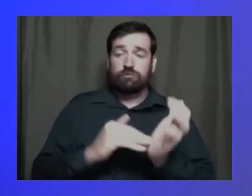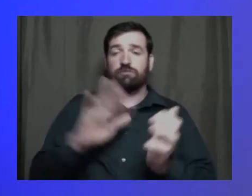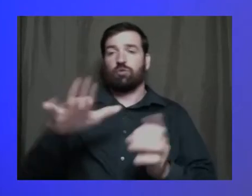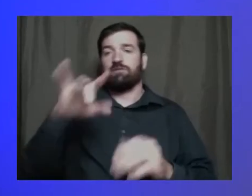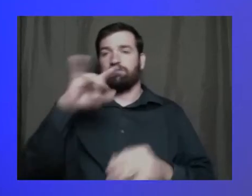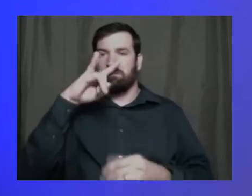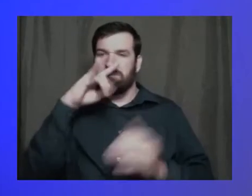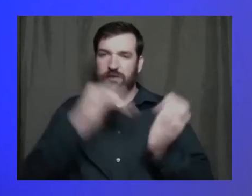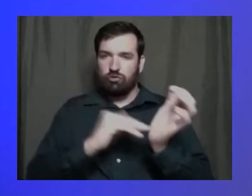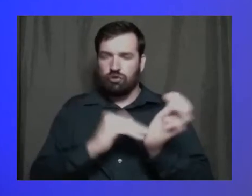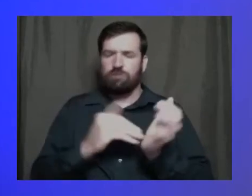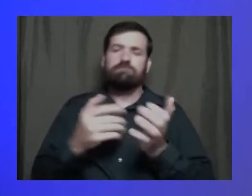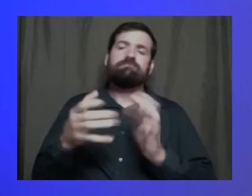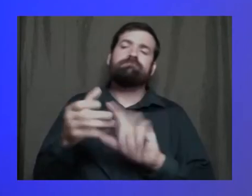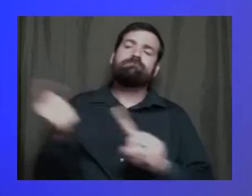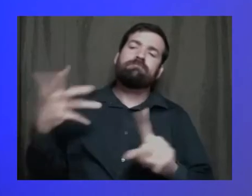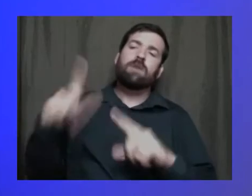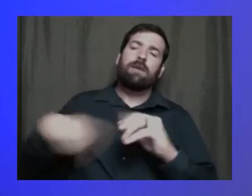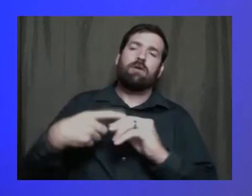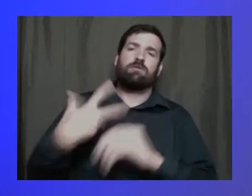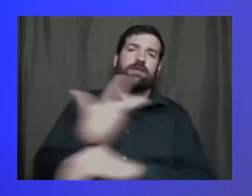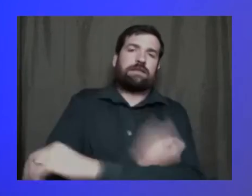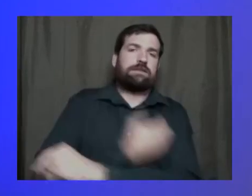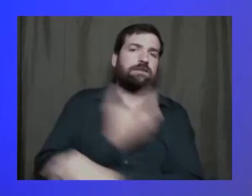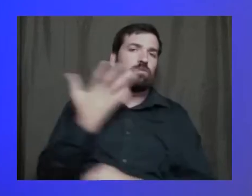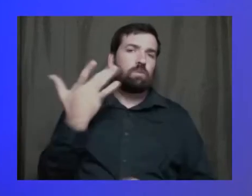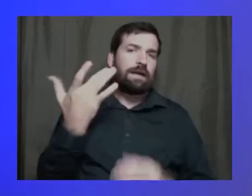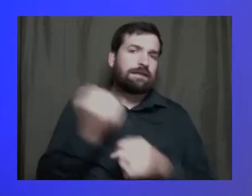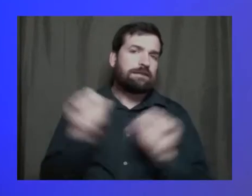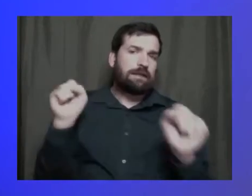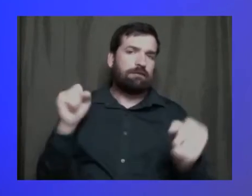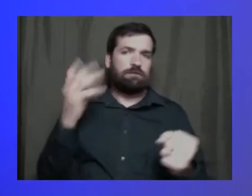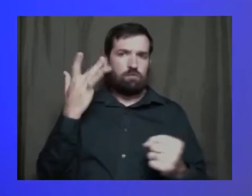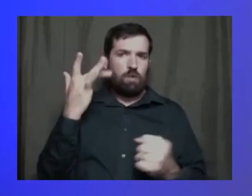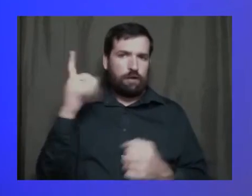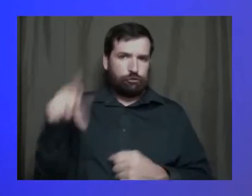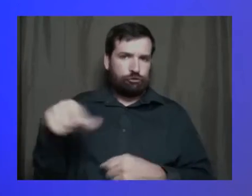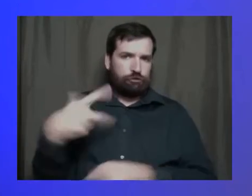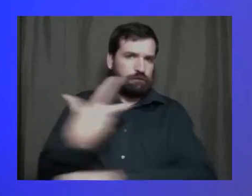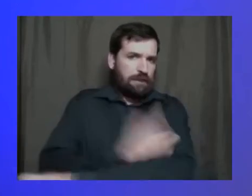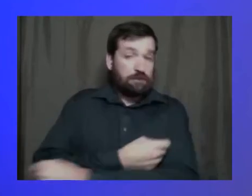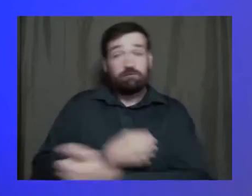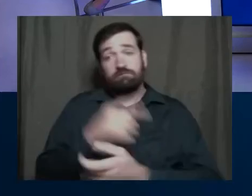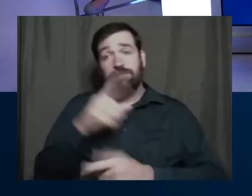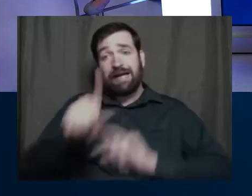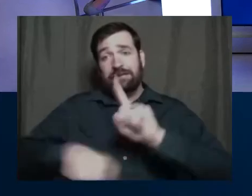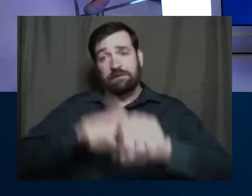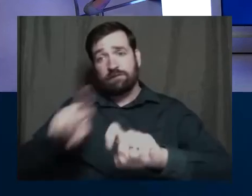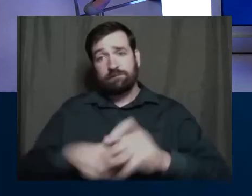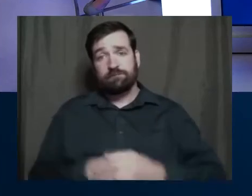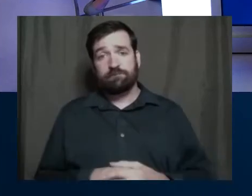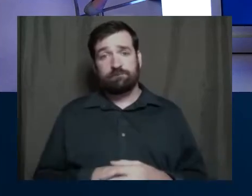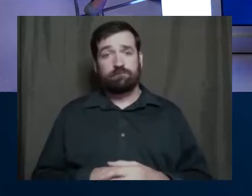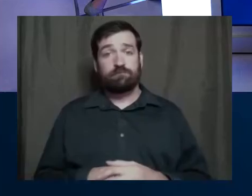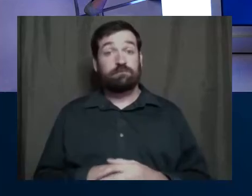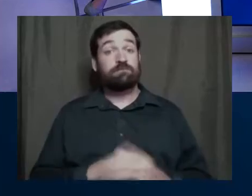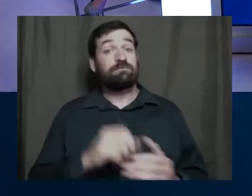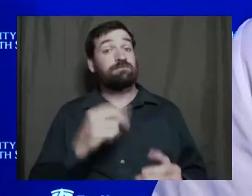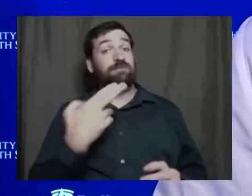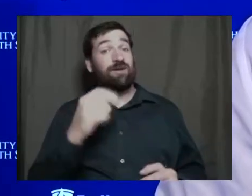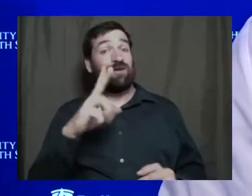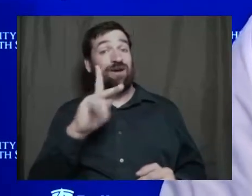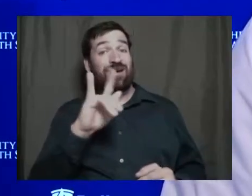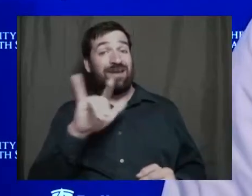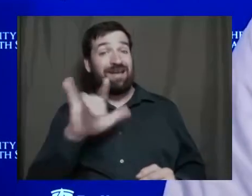more about this vaccination. Why is it safe? Why should my child get it? So ask questions. Doc Hawk? I would